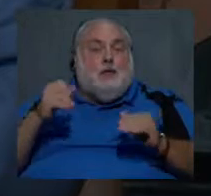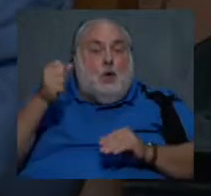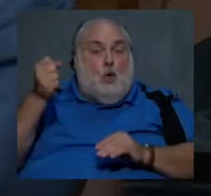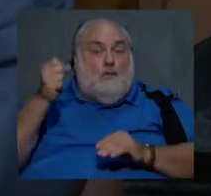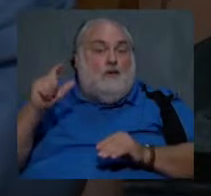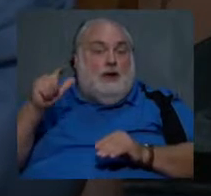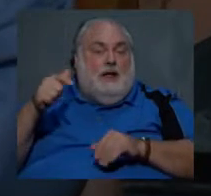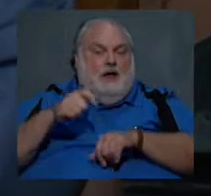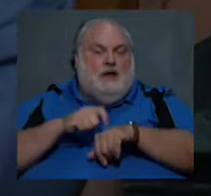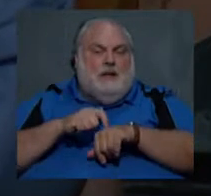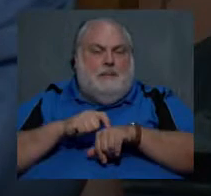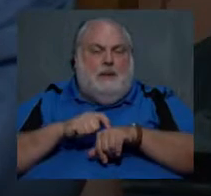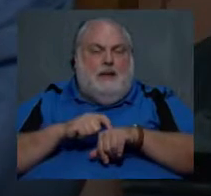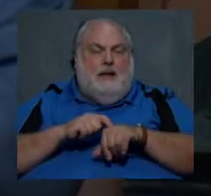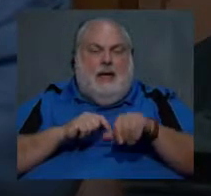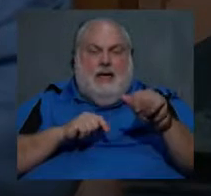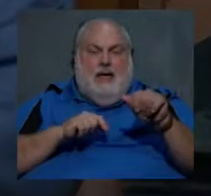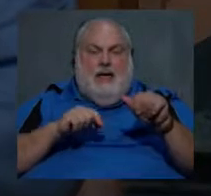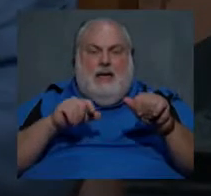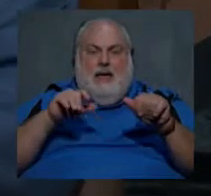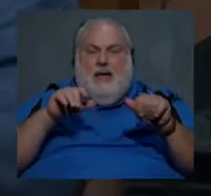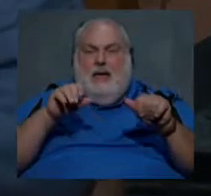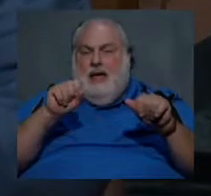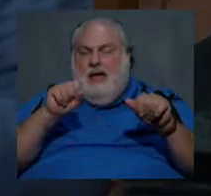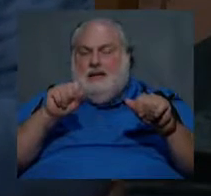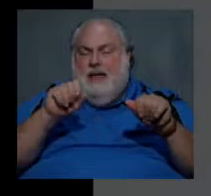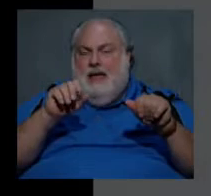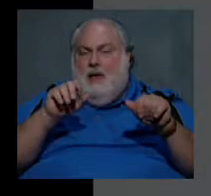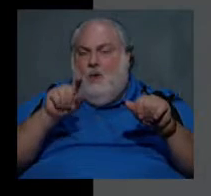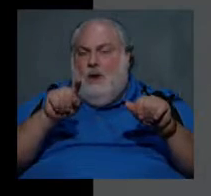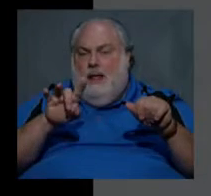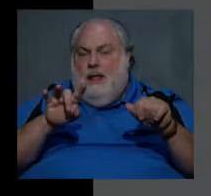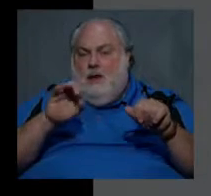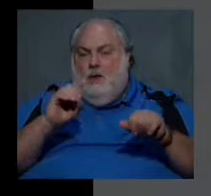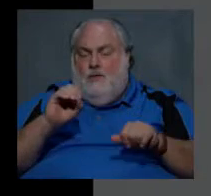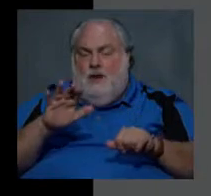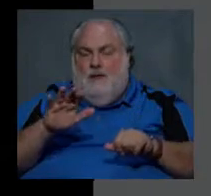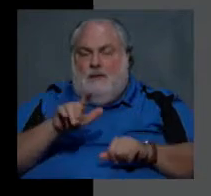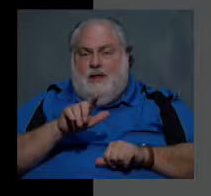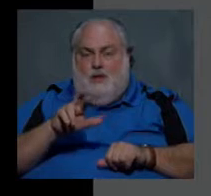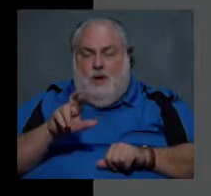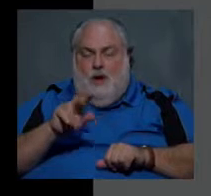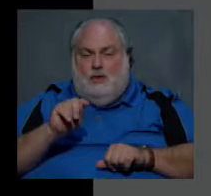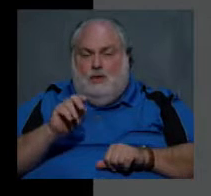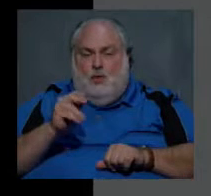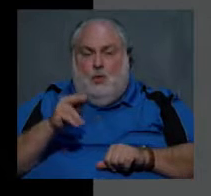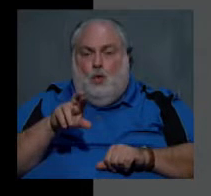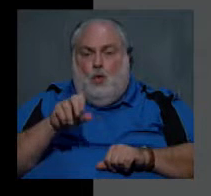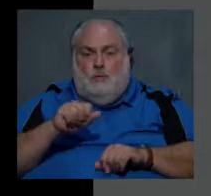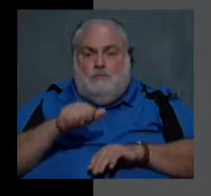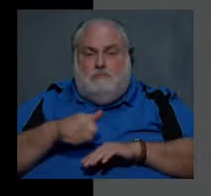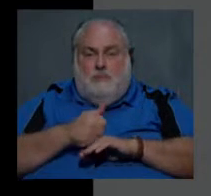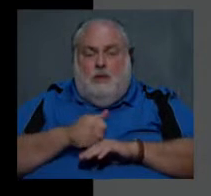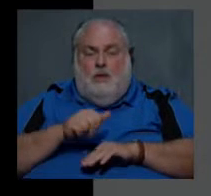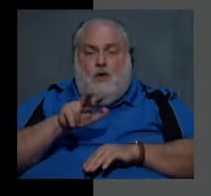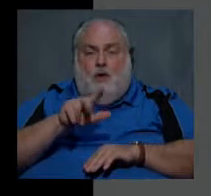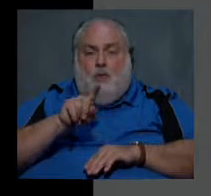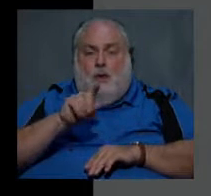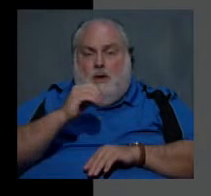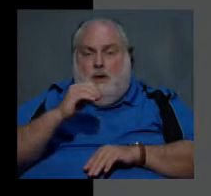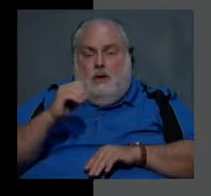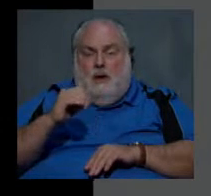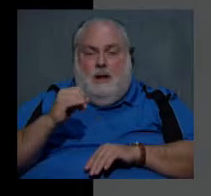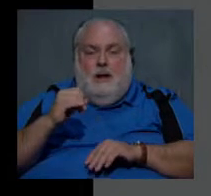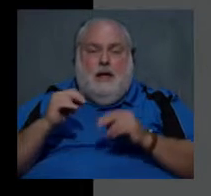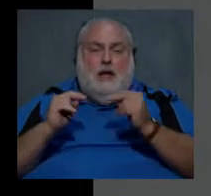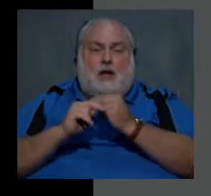A, file number S-1805, Little Rock Tours Subdivision Site Plan Review, located at 3100 Interstate